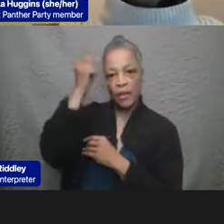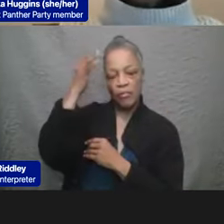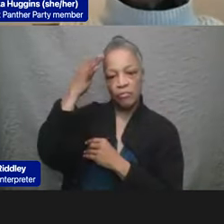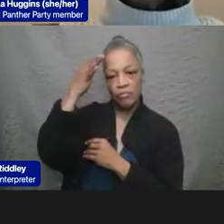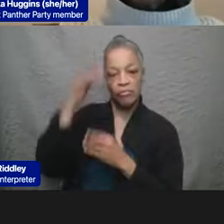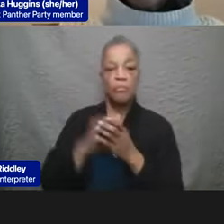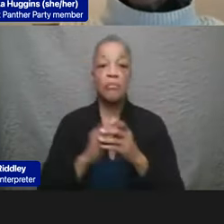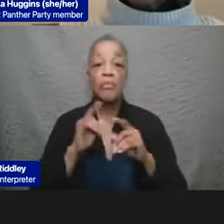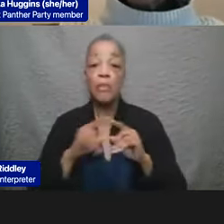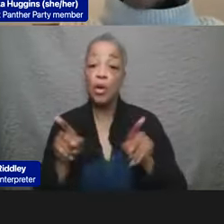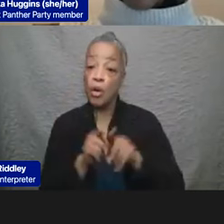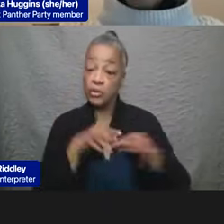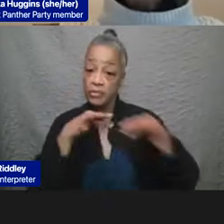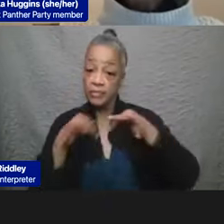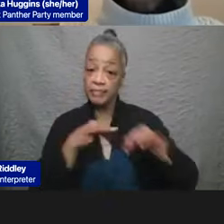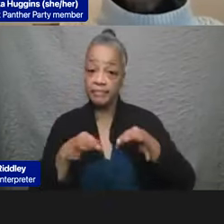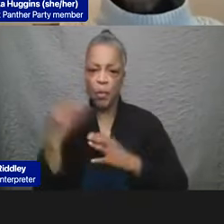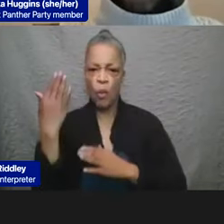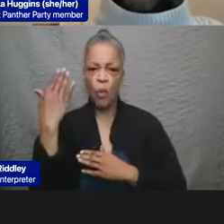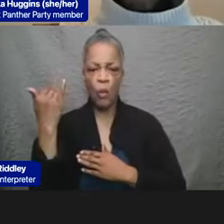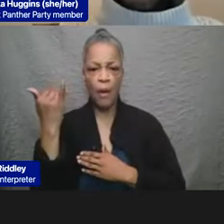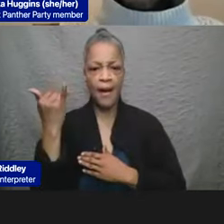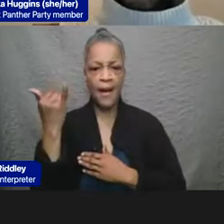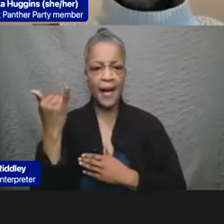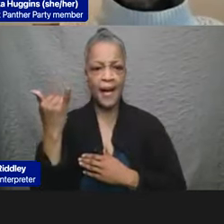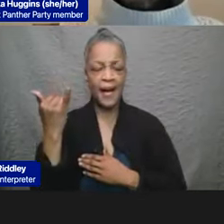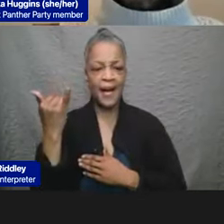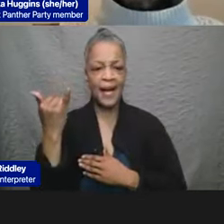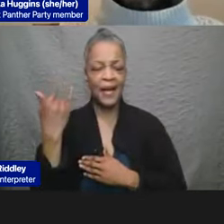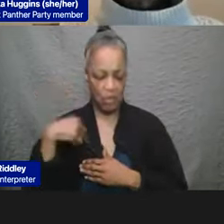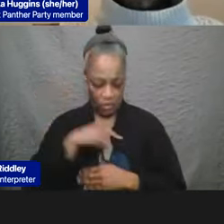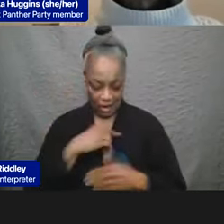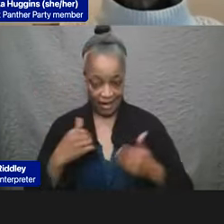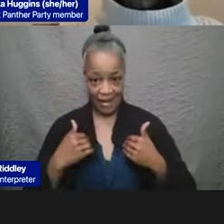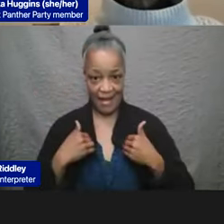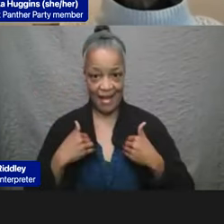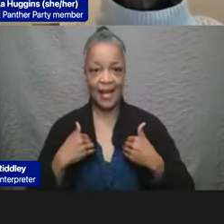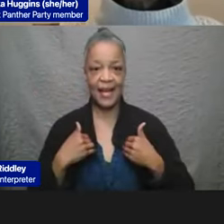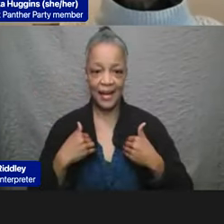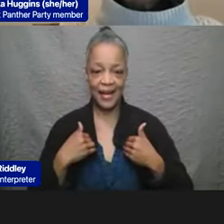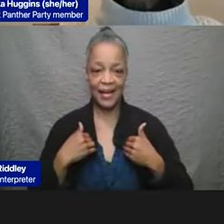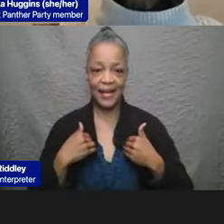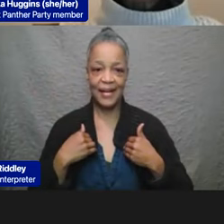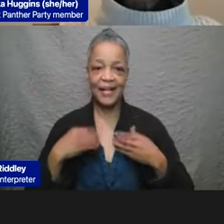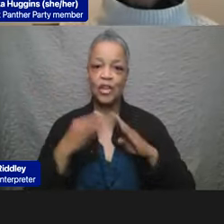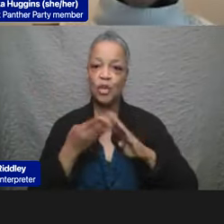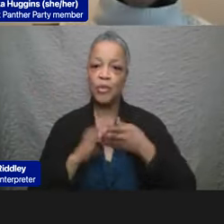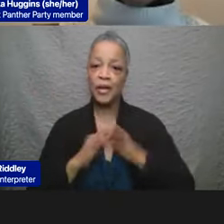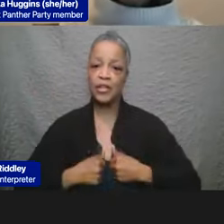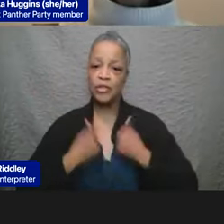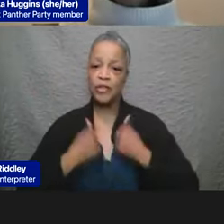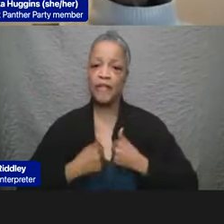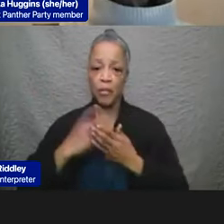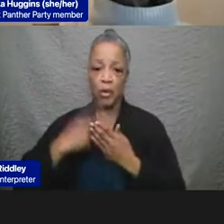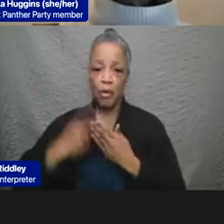He also describes why we had the community survival programs. But